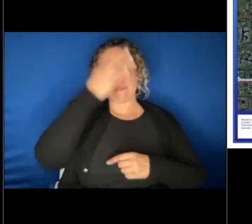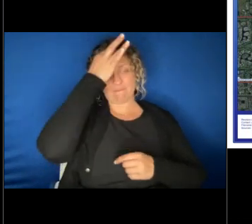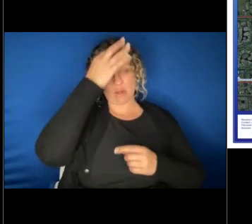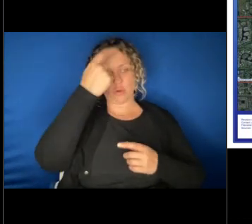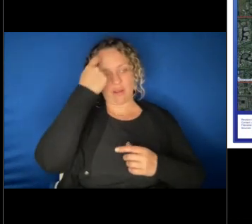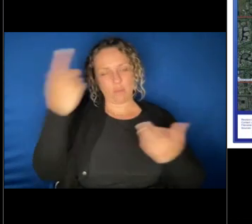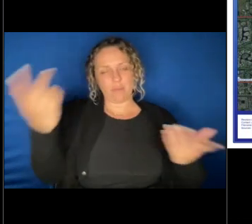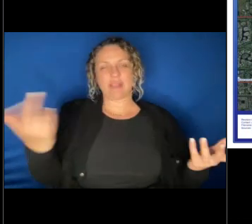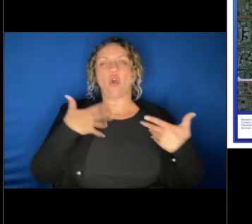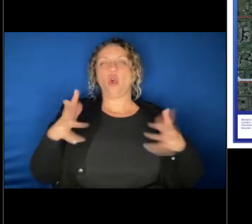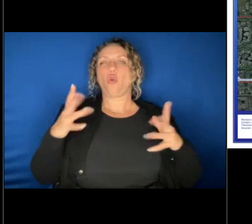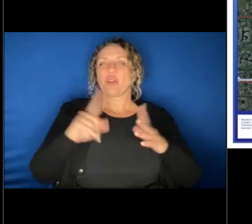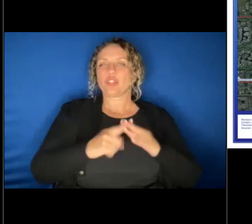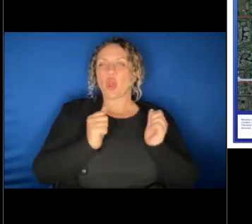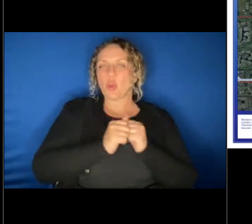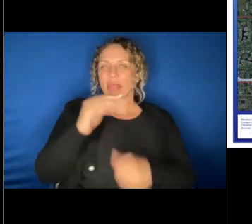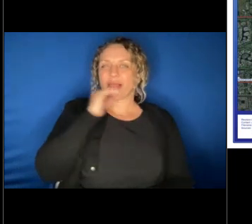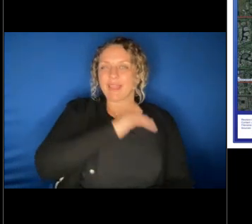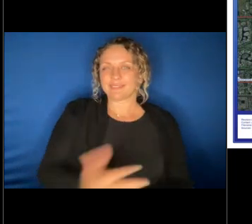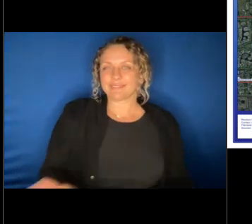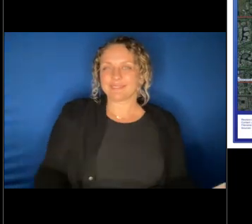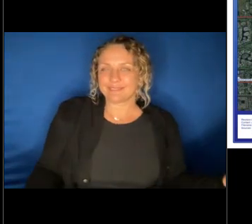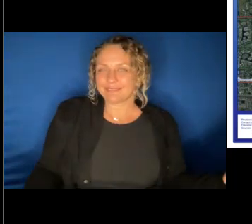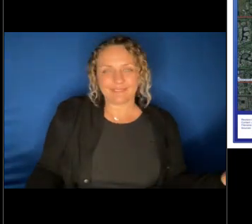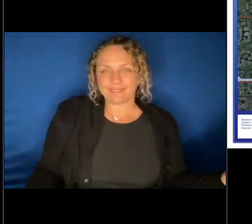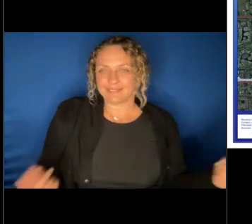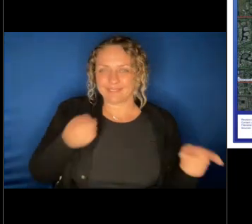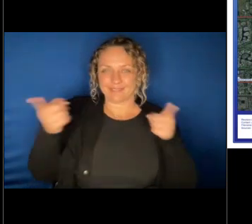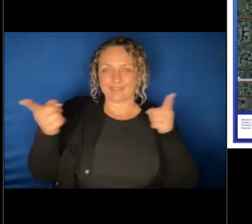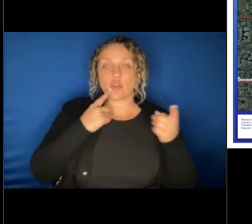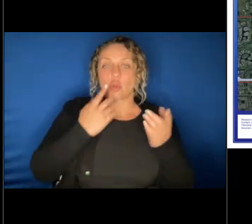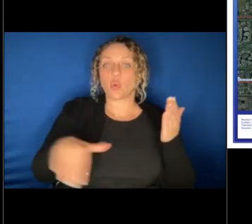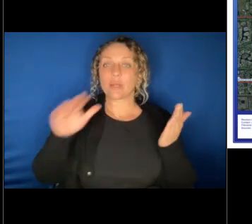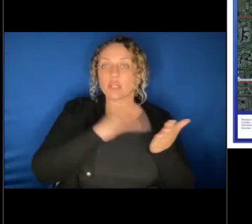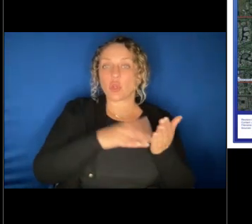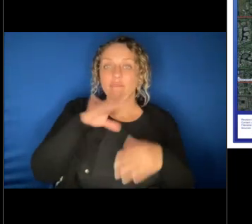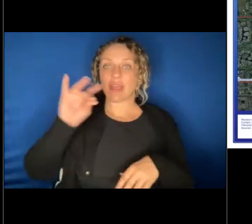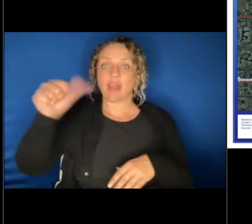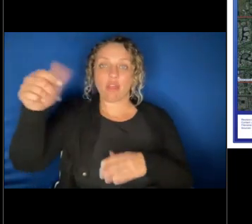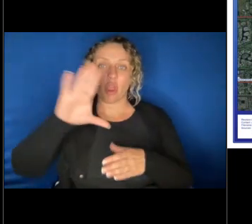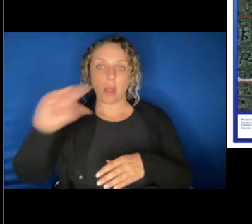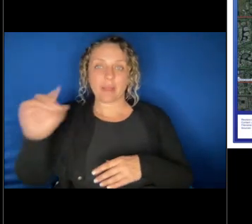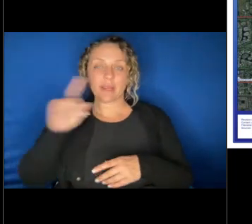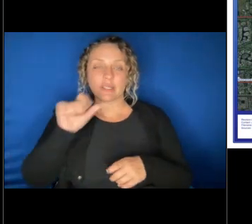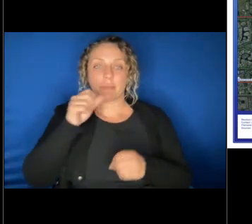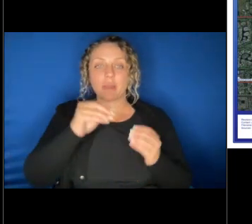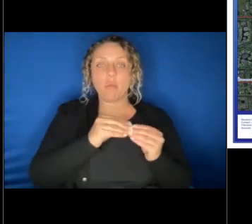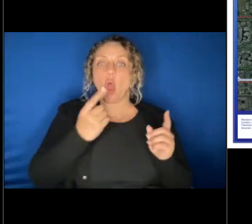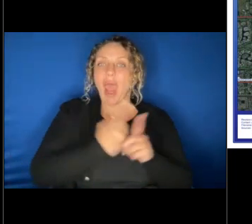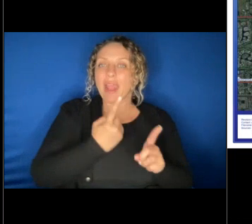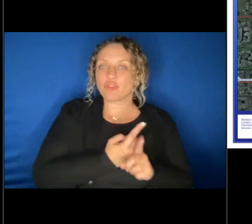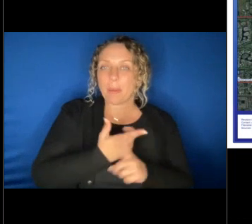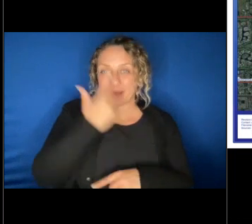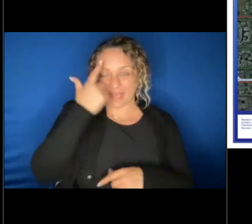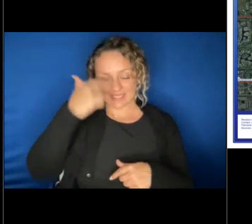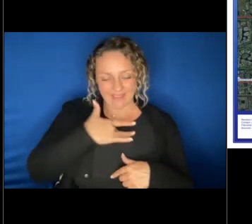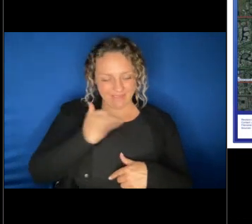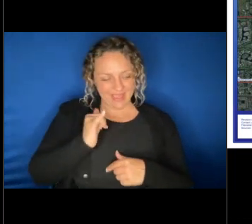So already we're starting off in a lie. I think we need to redo this, maybe find a different company, something more accurate, because I feel